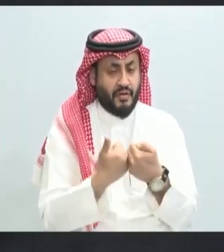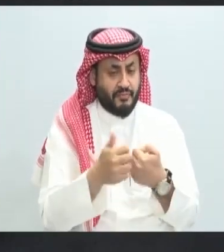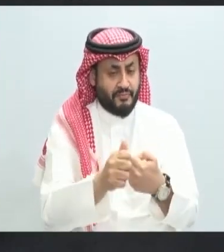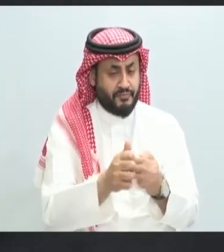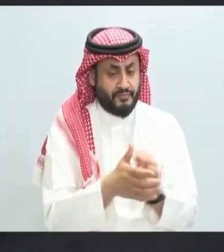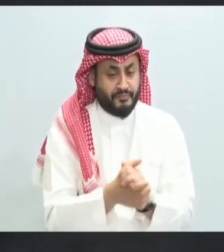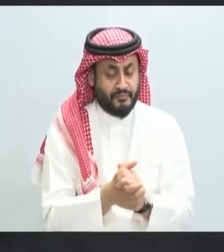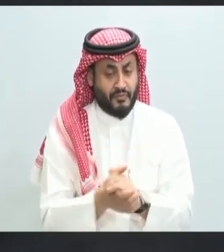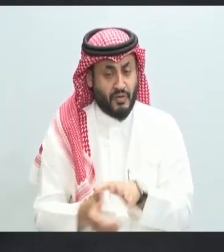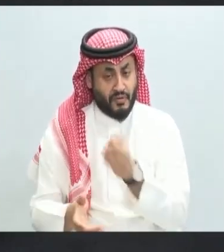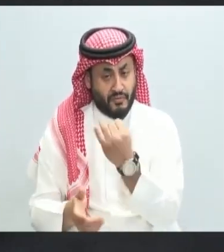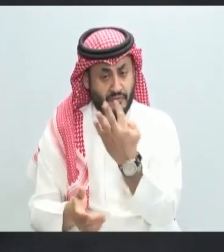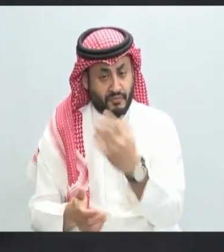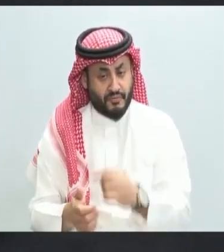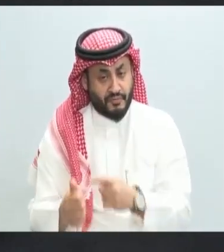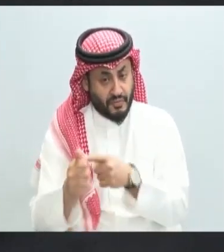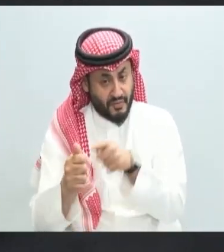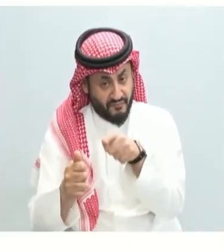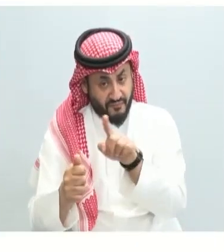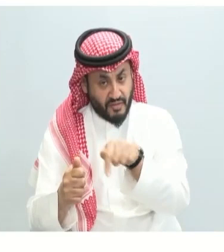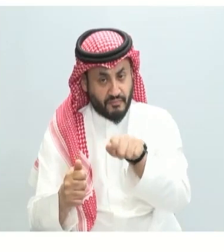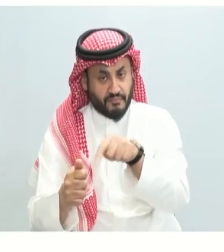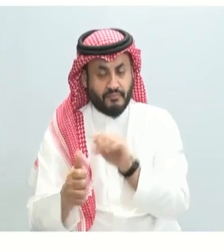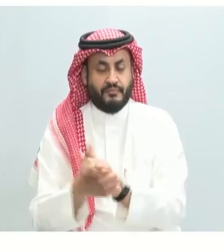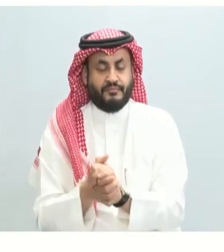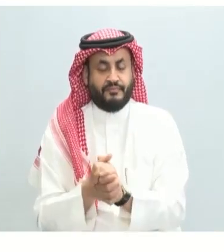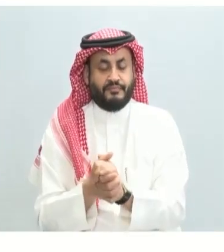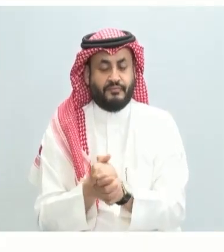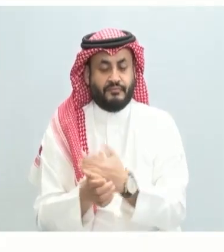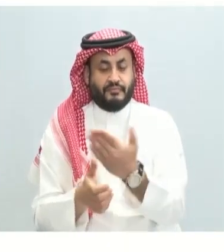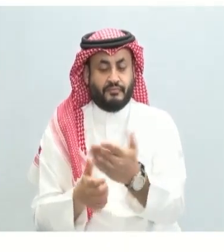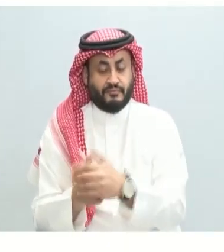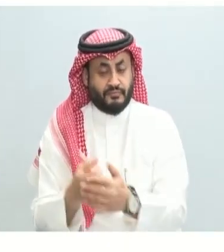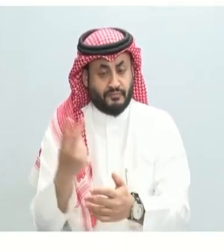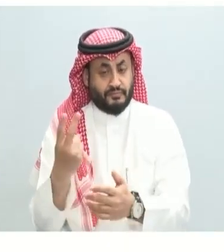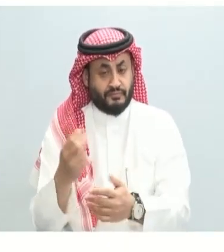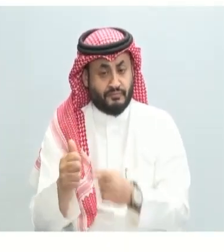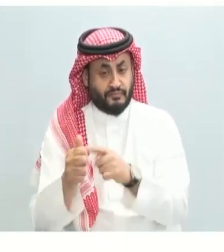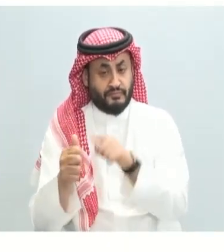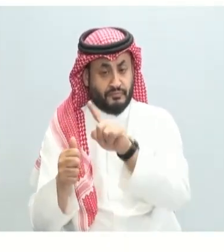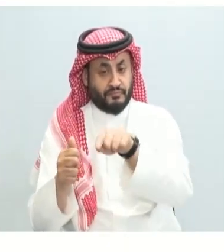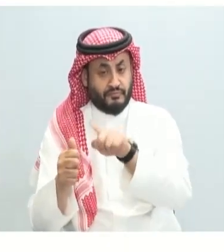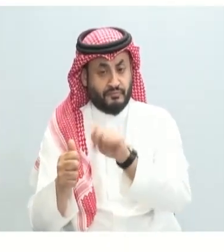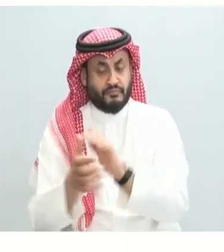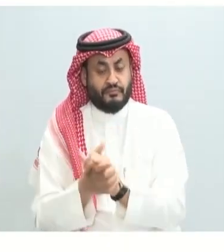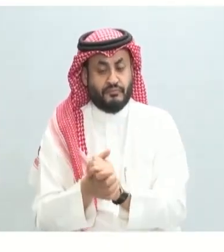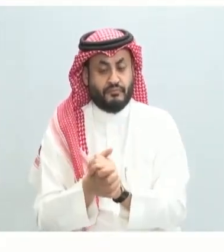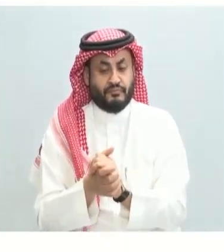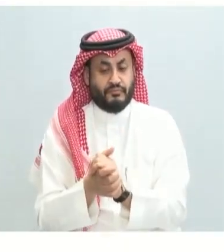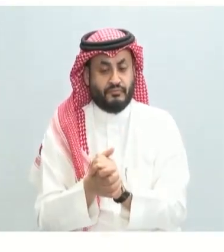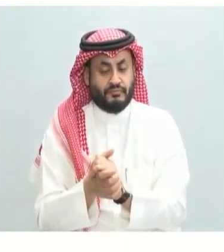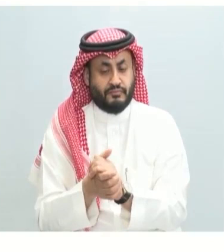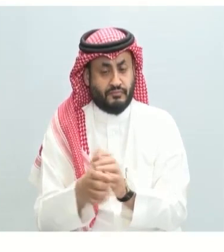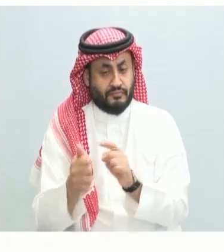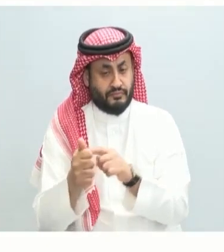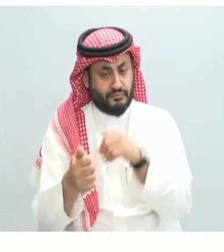But when we talk about more than one thing, like this, This time, we don't use